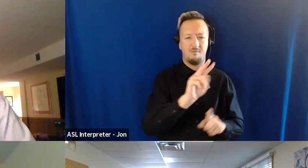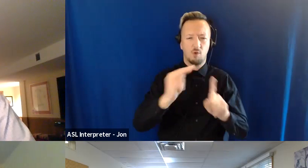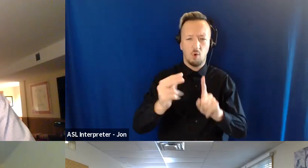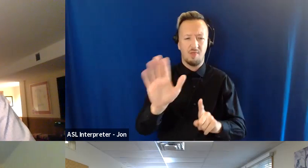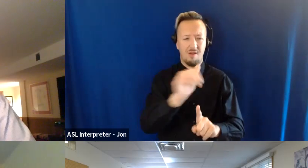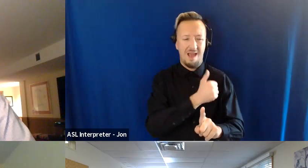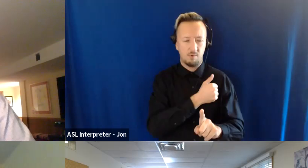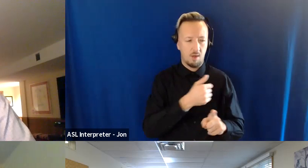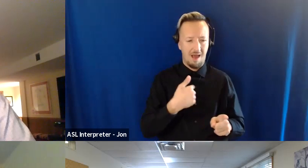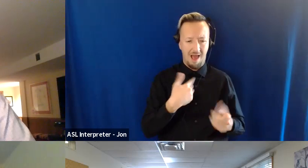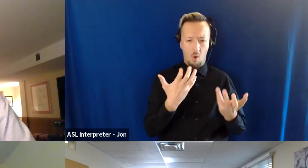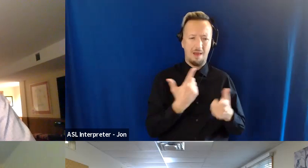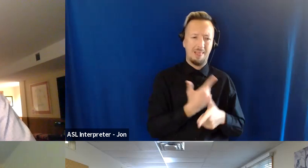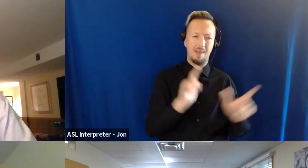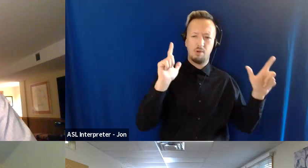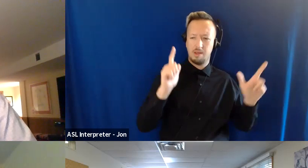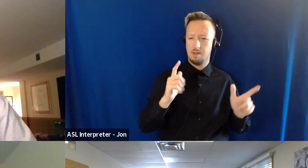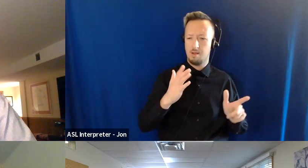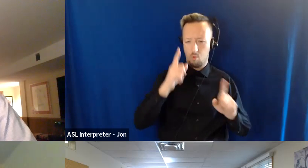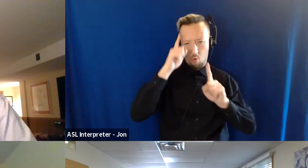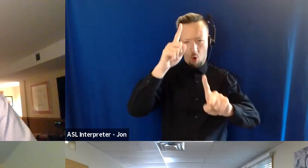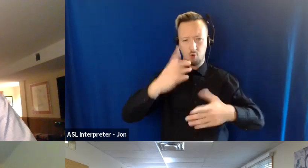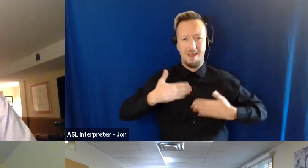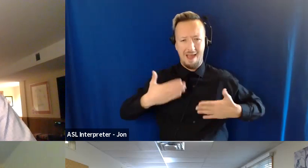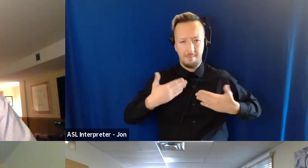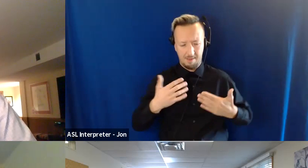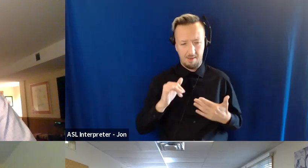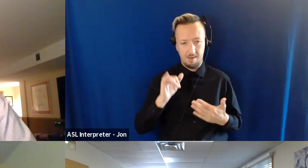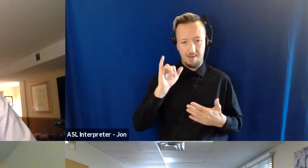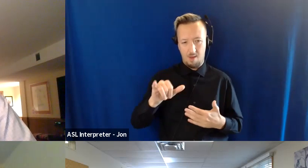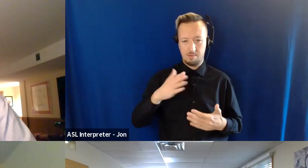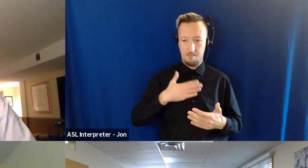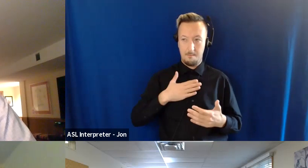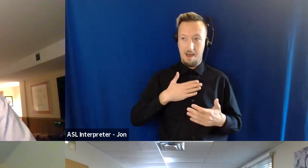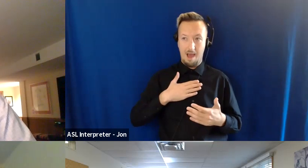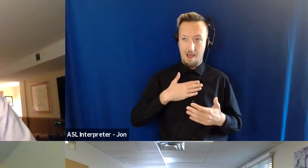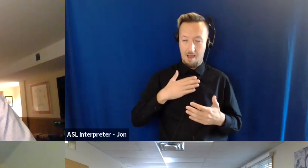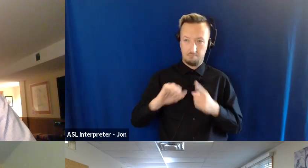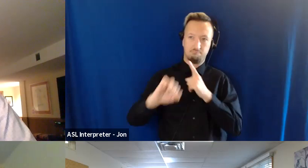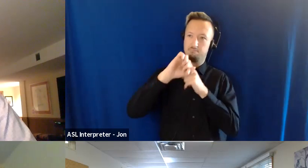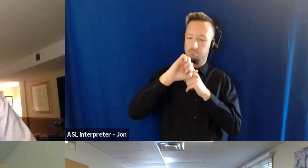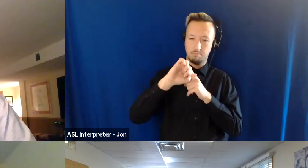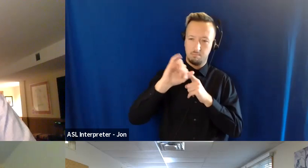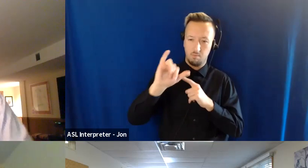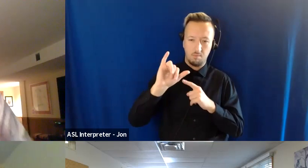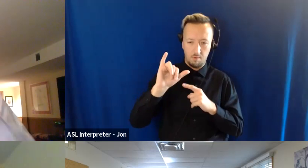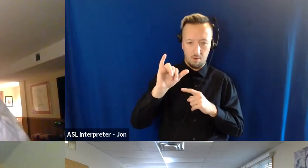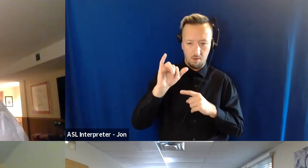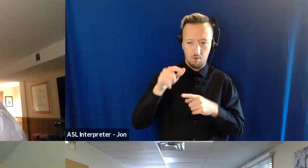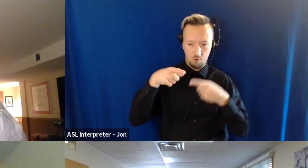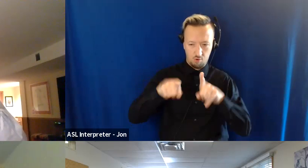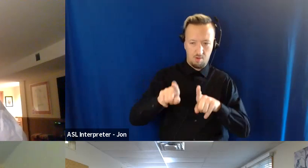pursuit of happiness for people with disabilities within my generation. And that was my big aha through the